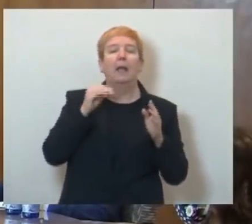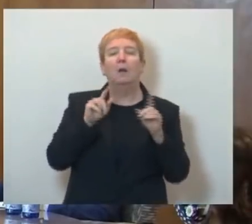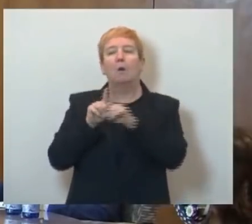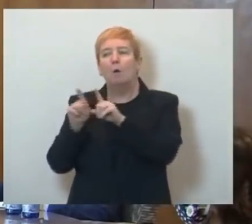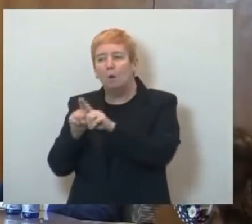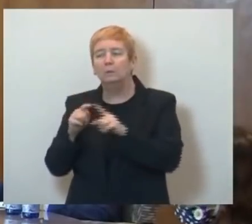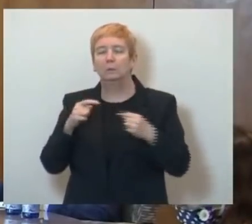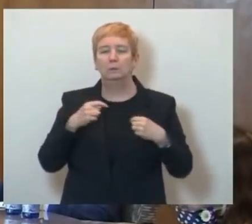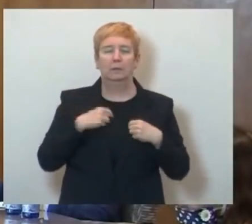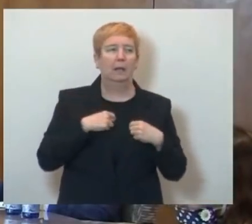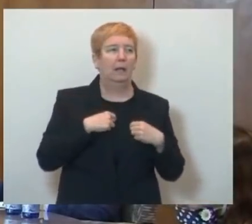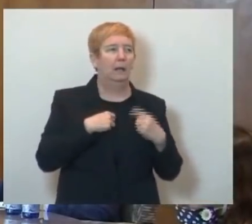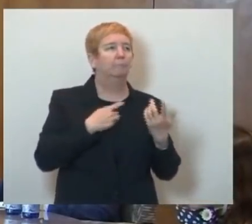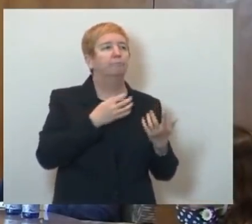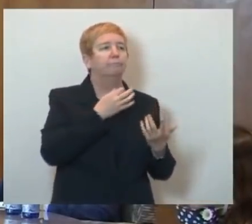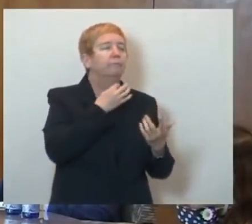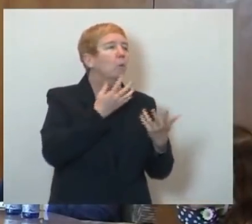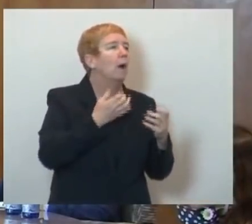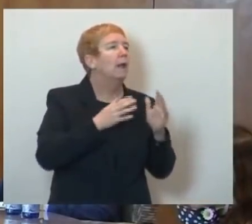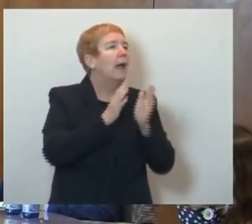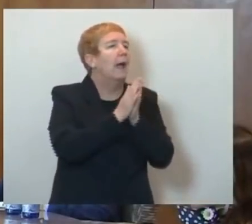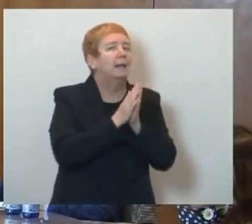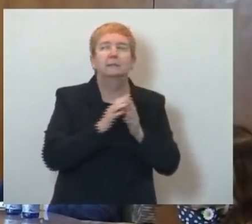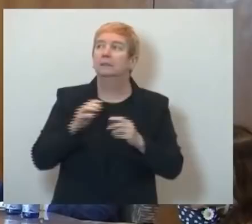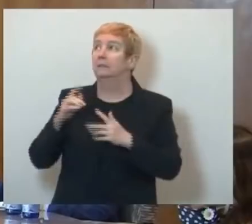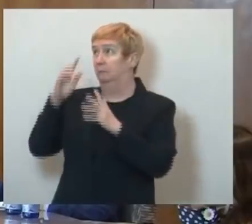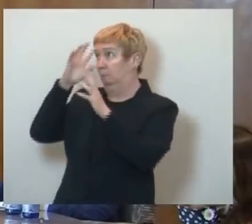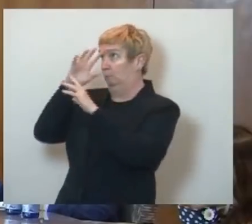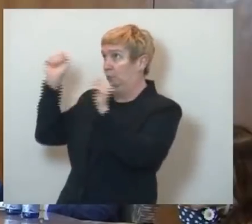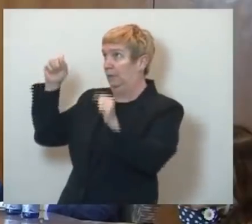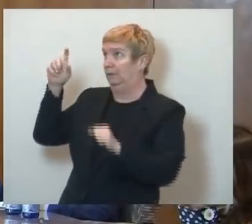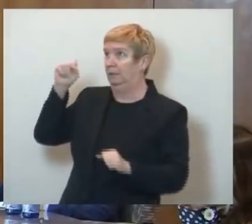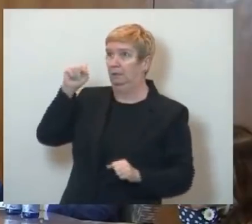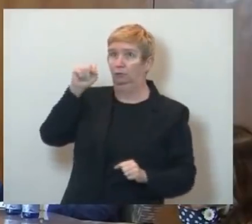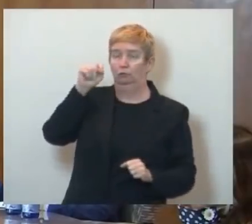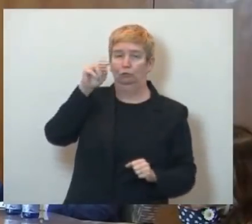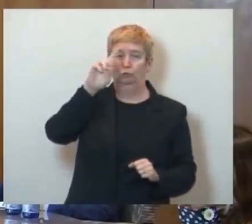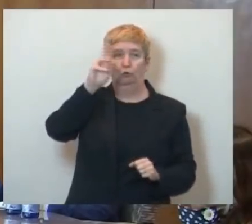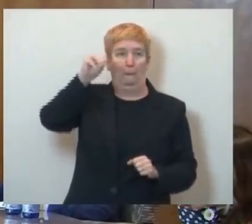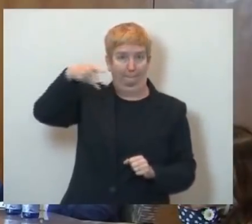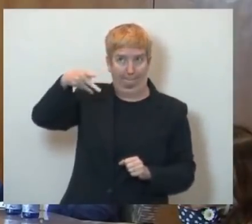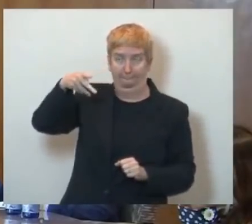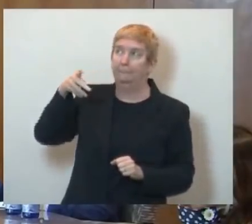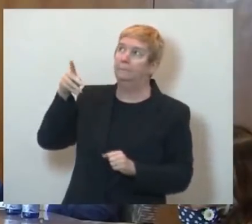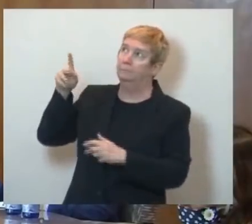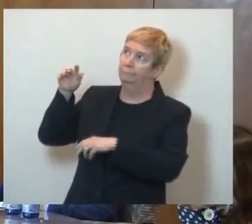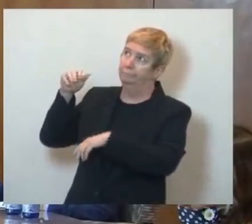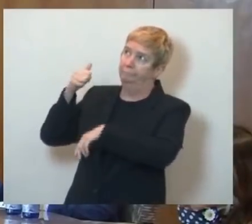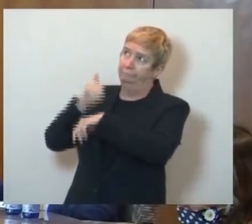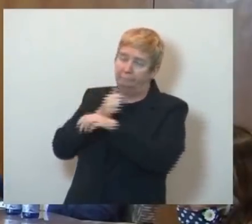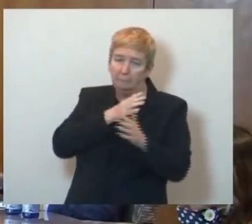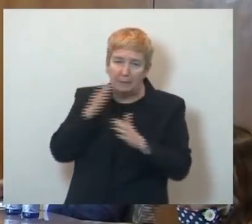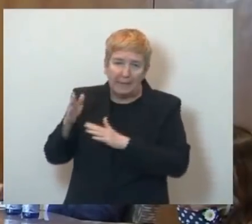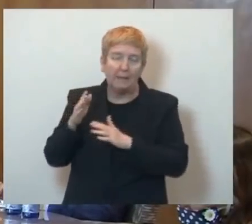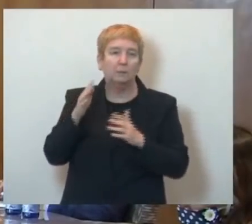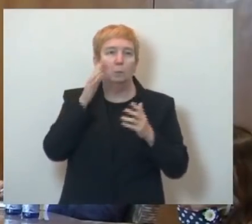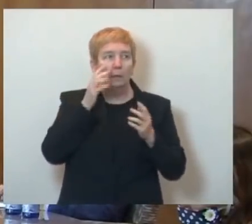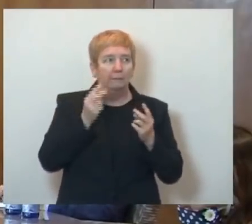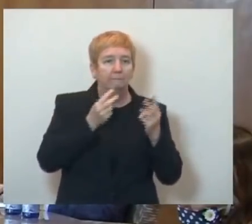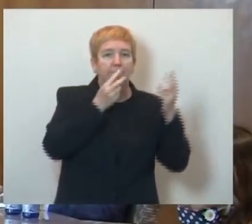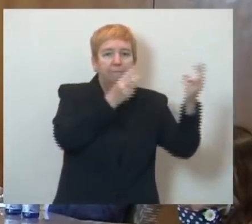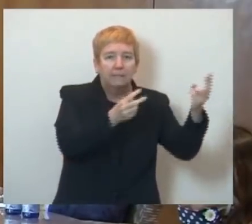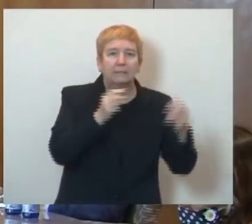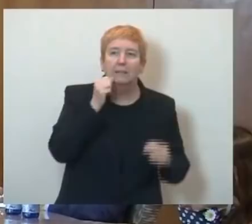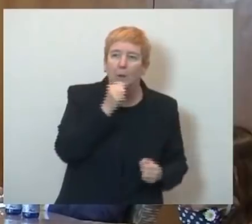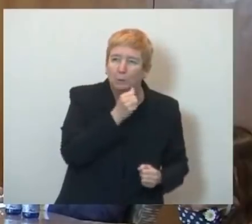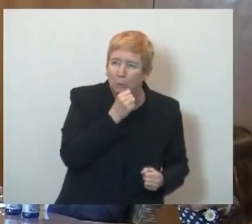ask, President Trump said he plans to visit Arizona next week. I wonder if you think that's appropriate given